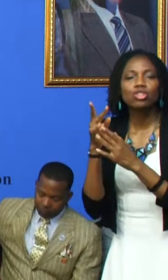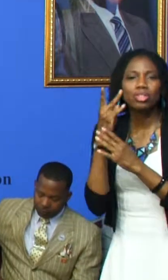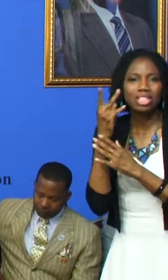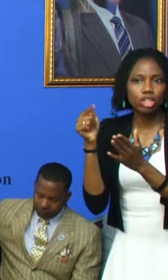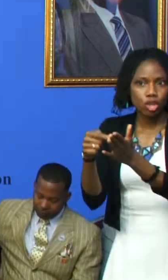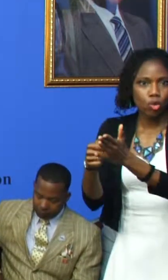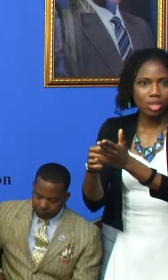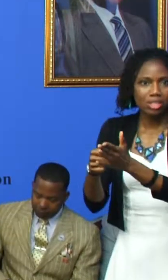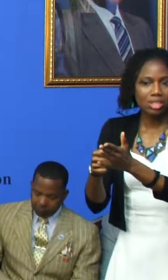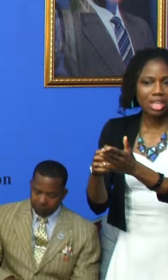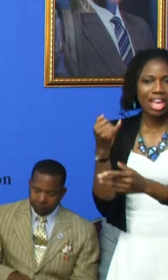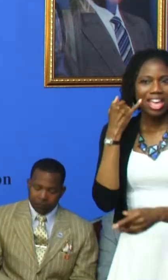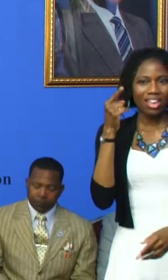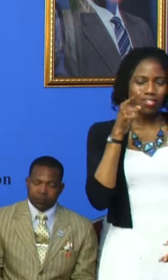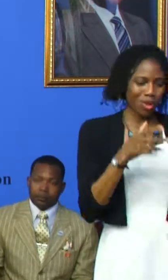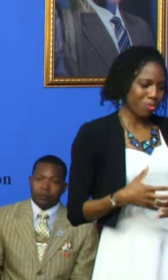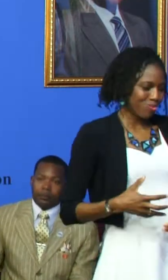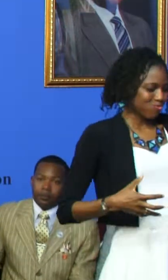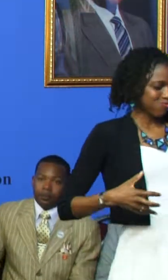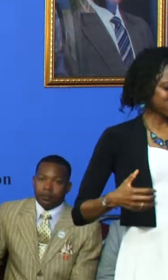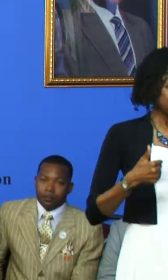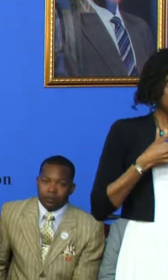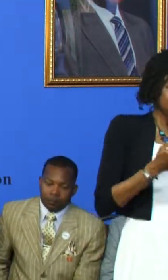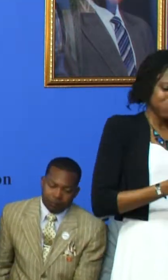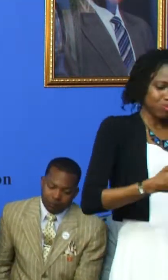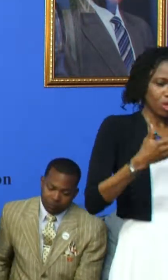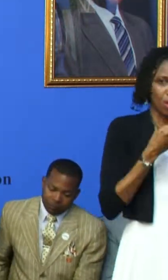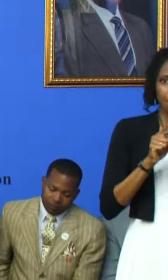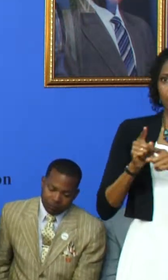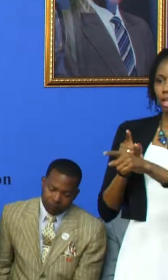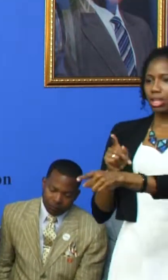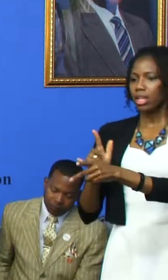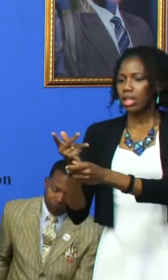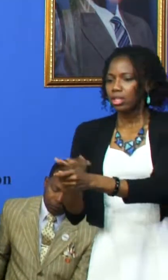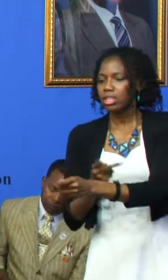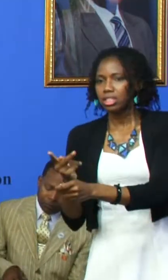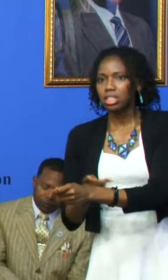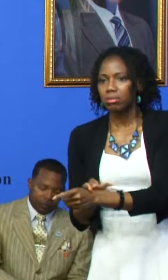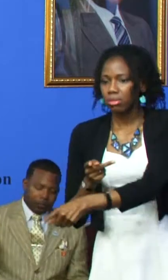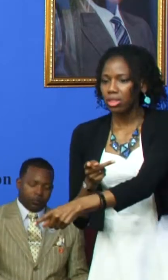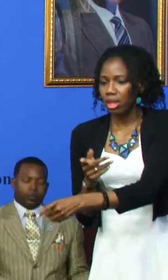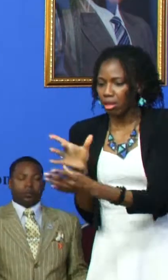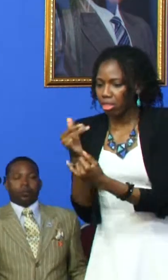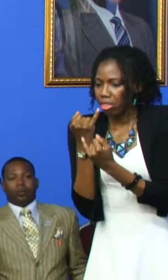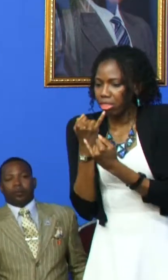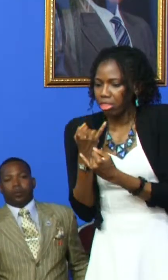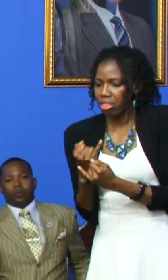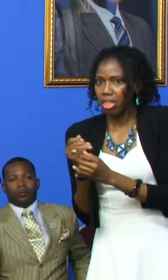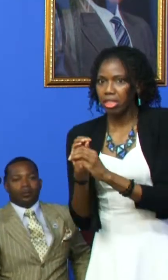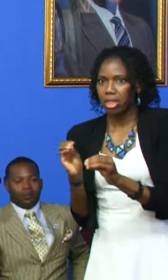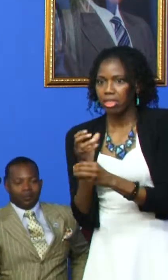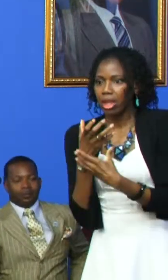If you fat and the sheep is starving, you are not a good shepherd.